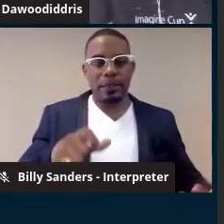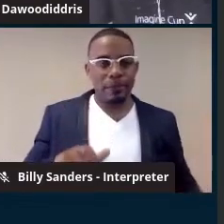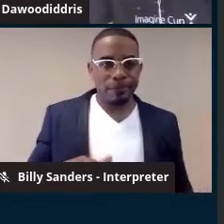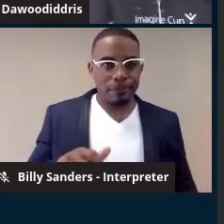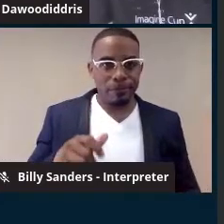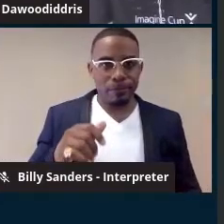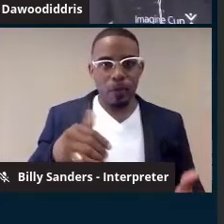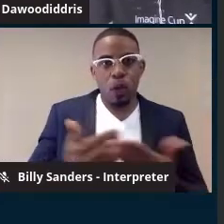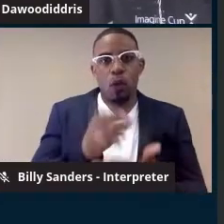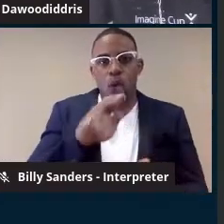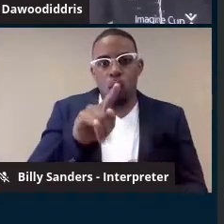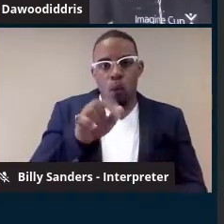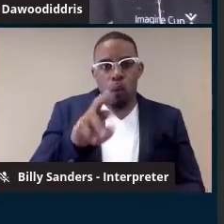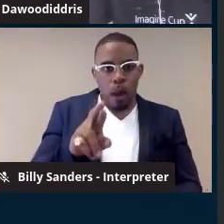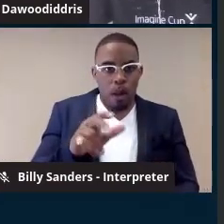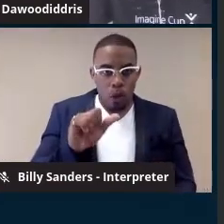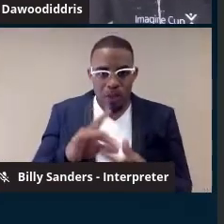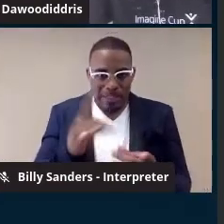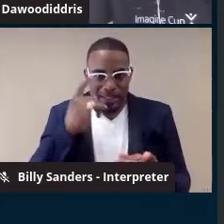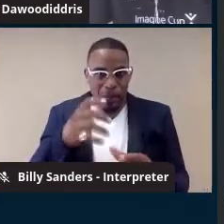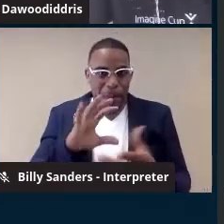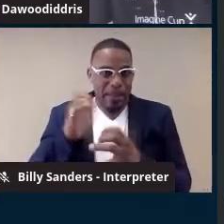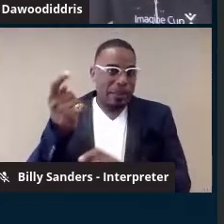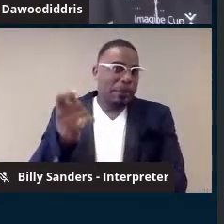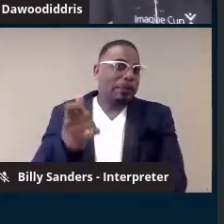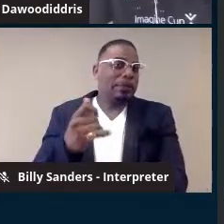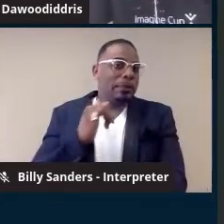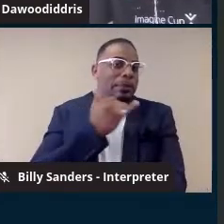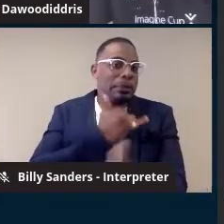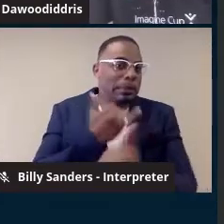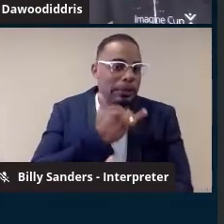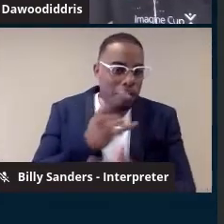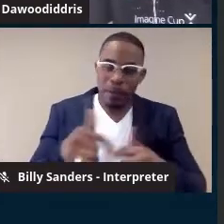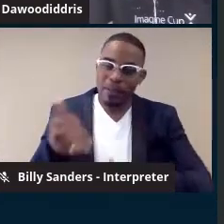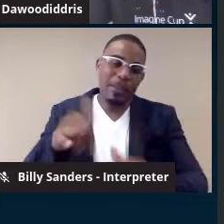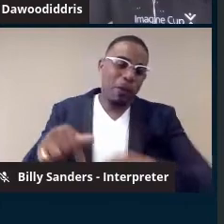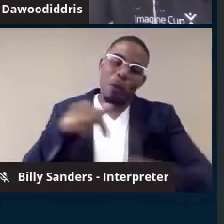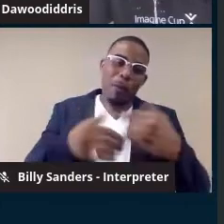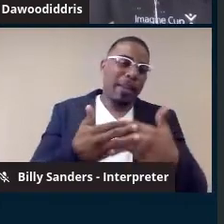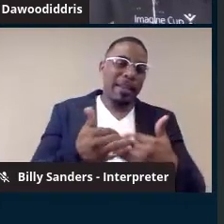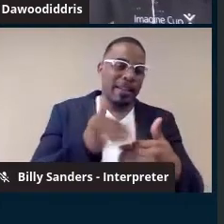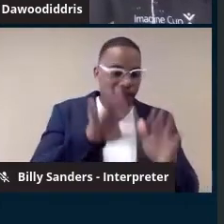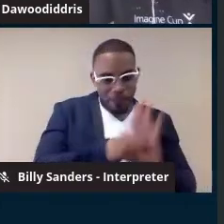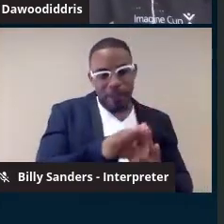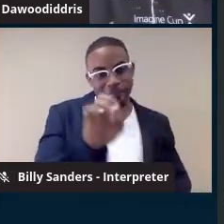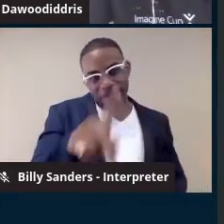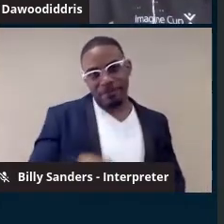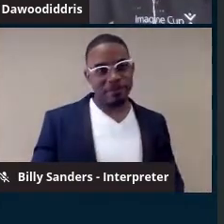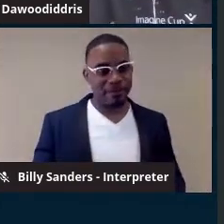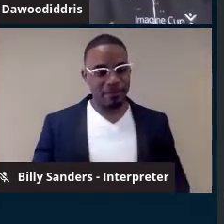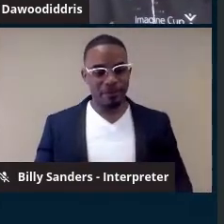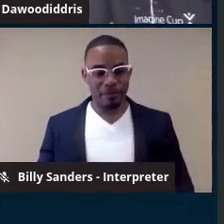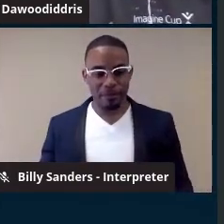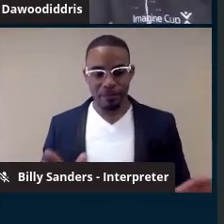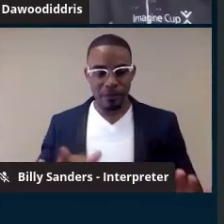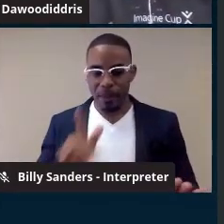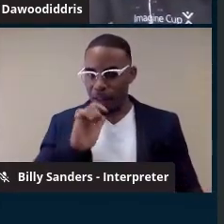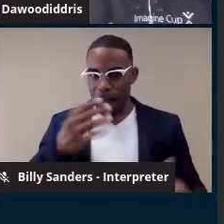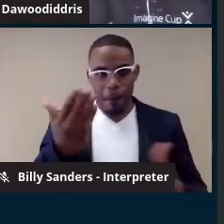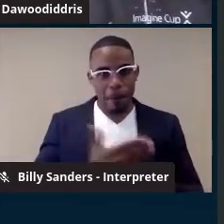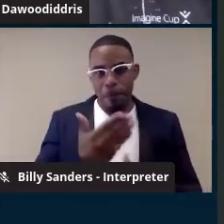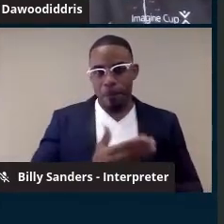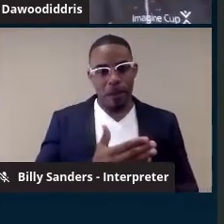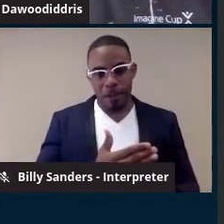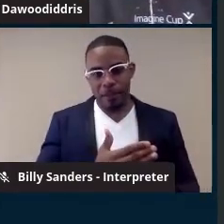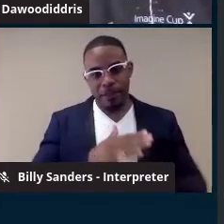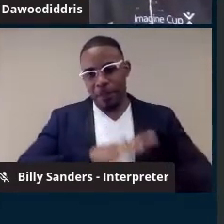router. And you can even see that we messed up by putting the router elsewhere. So it doesn't even exist here. So that means we need to jump a pay step,